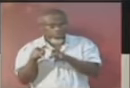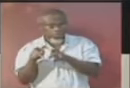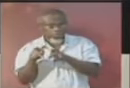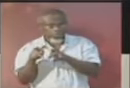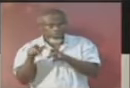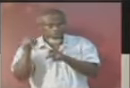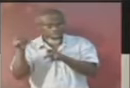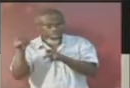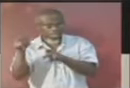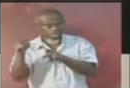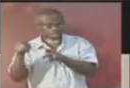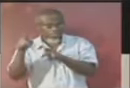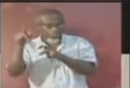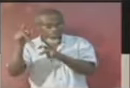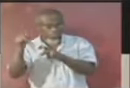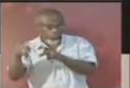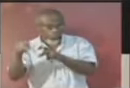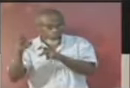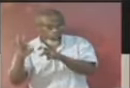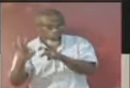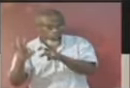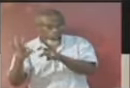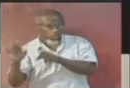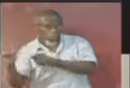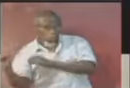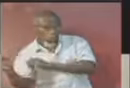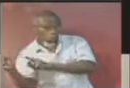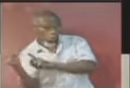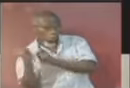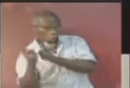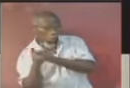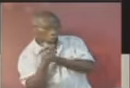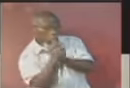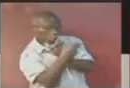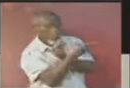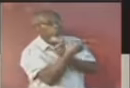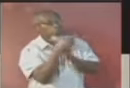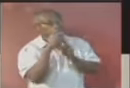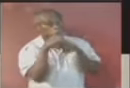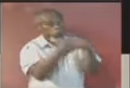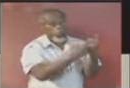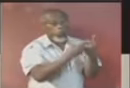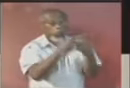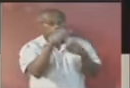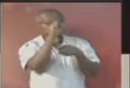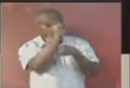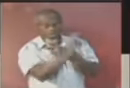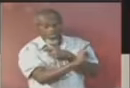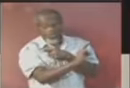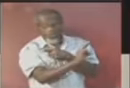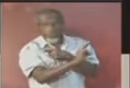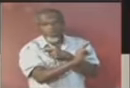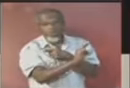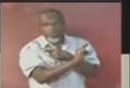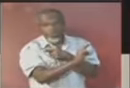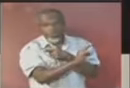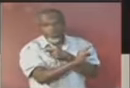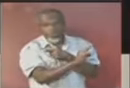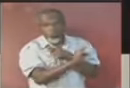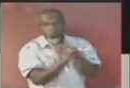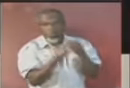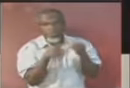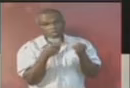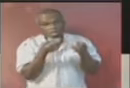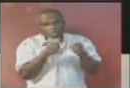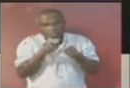be done to mitigate against persons who actually have serious emergency situations within that Point Fortin region that